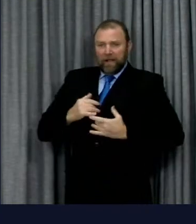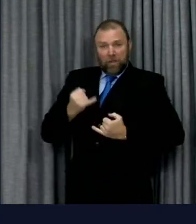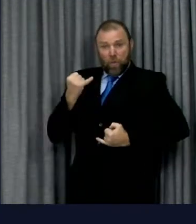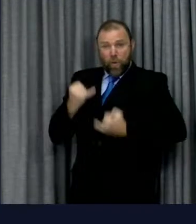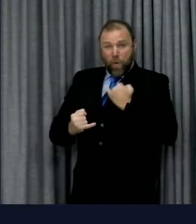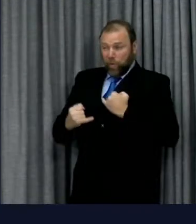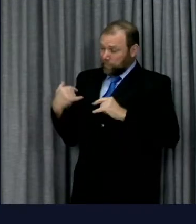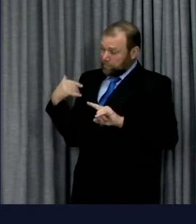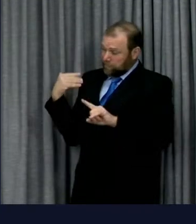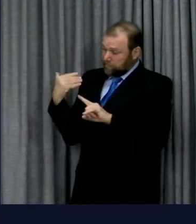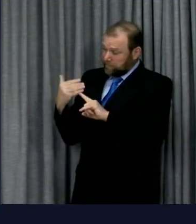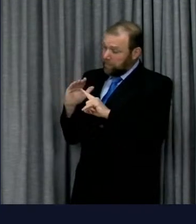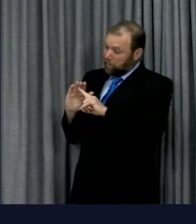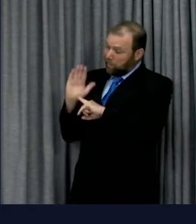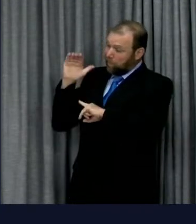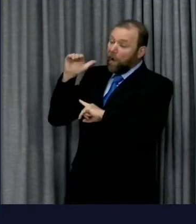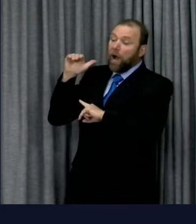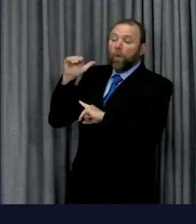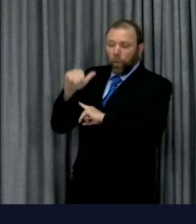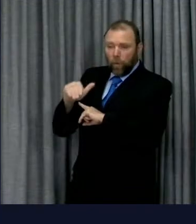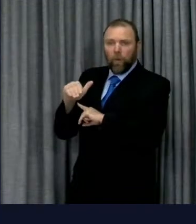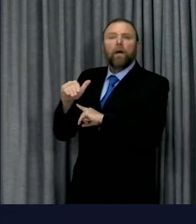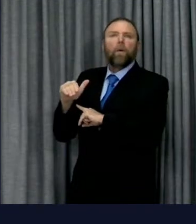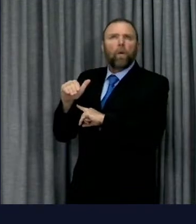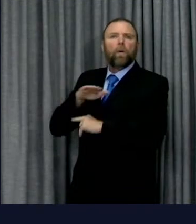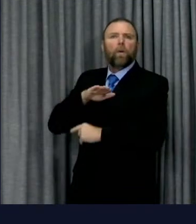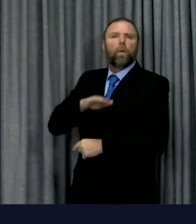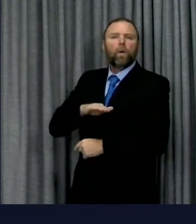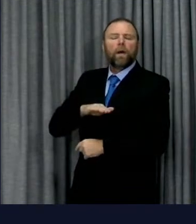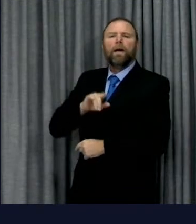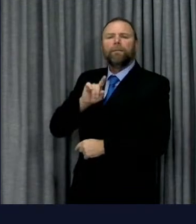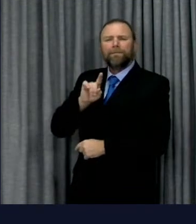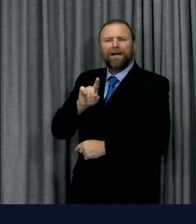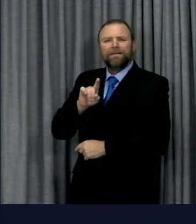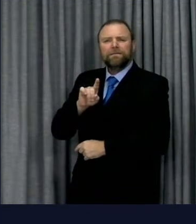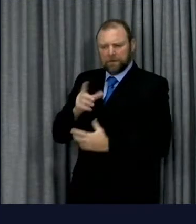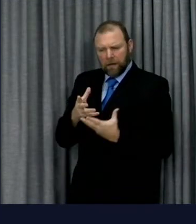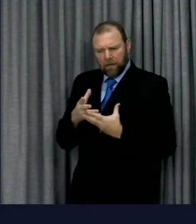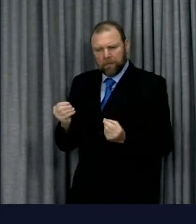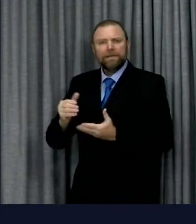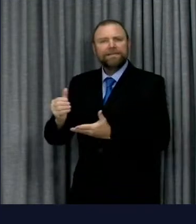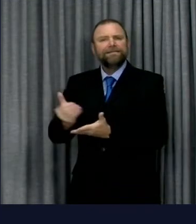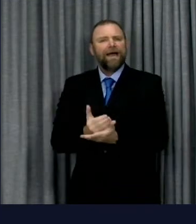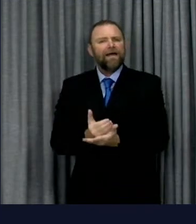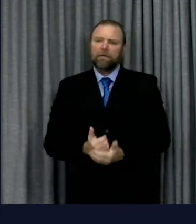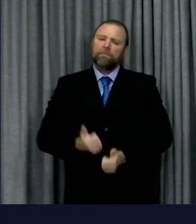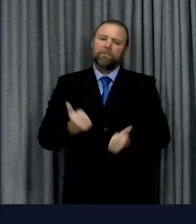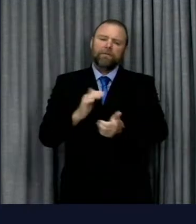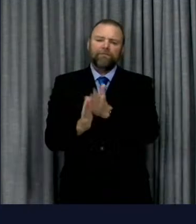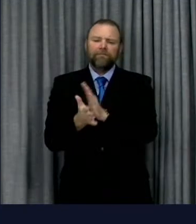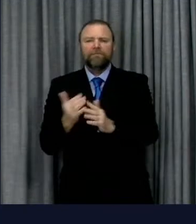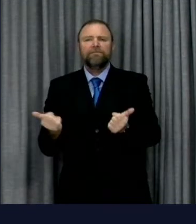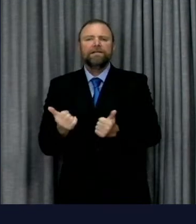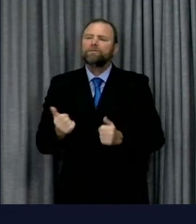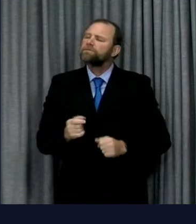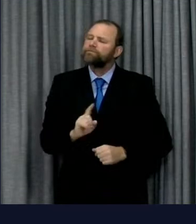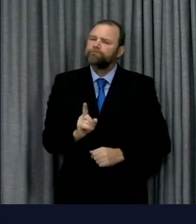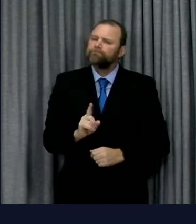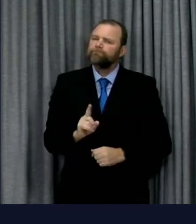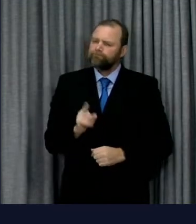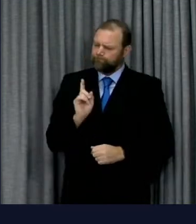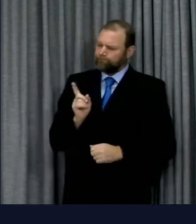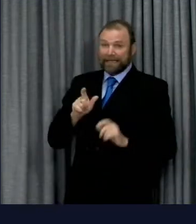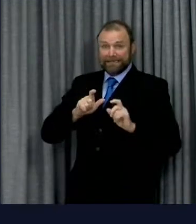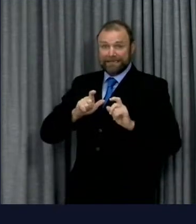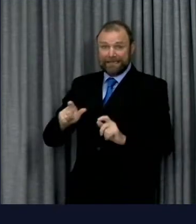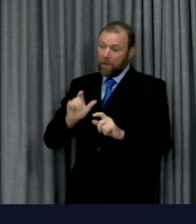no means yet out of the woods. There are still more than 1,000 people in hospital